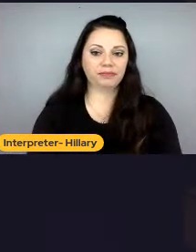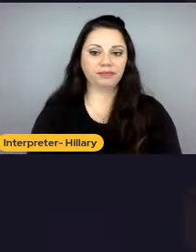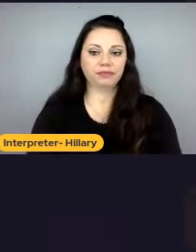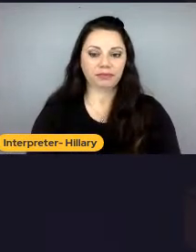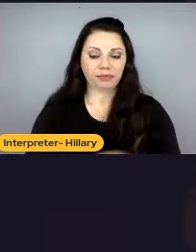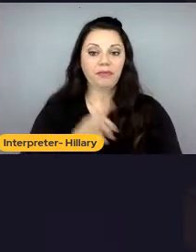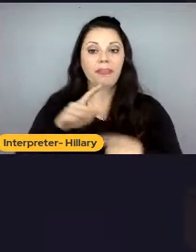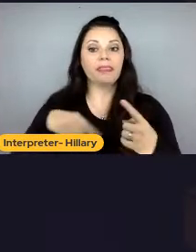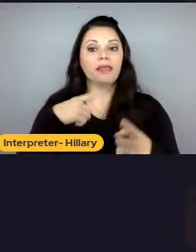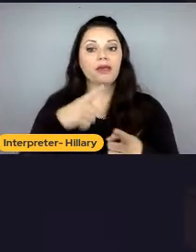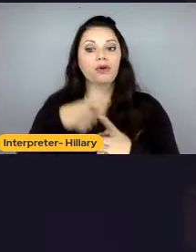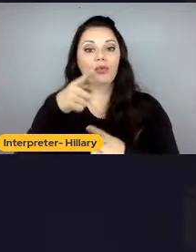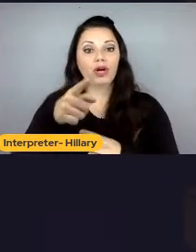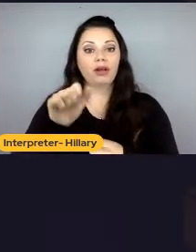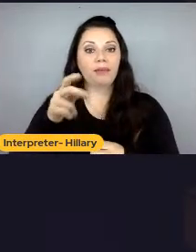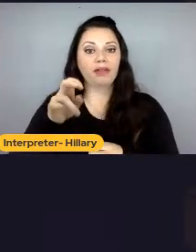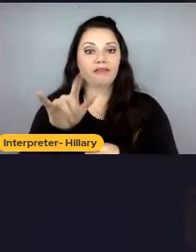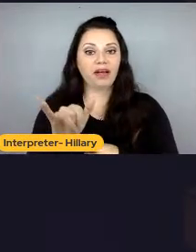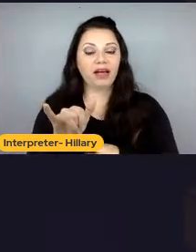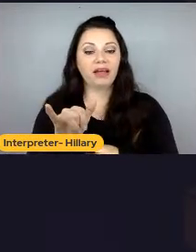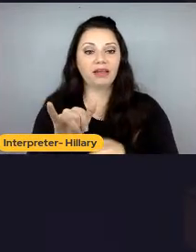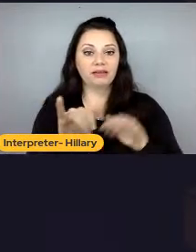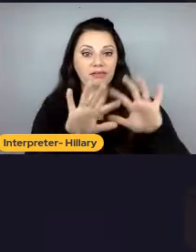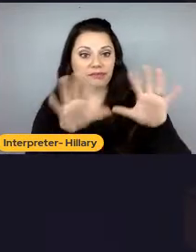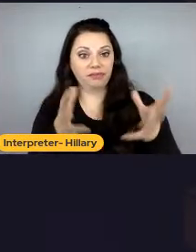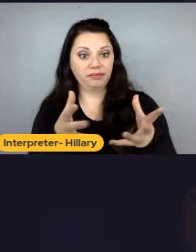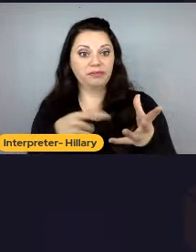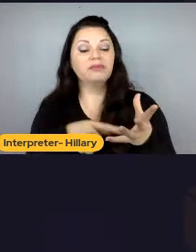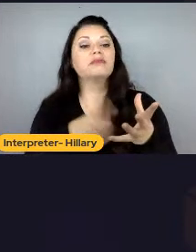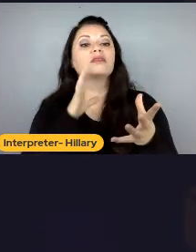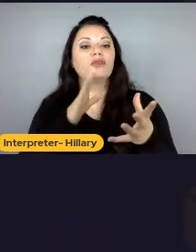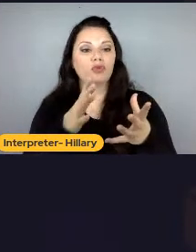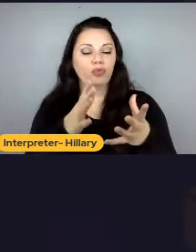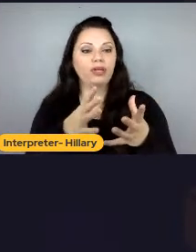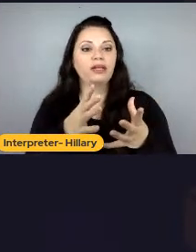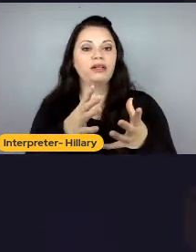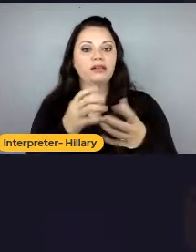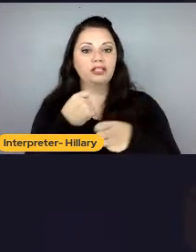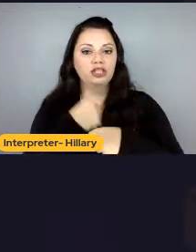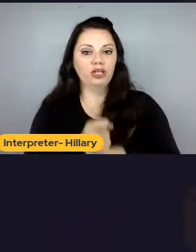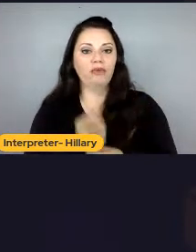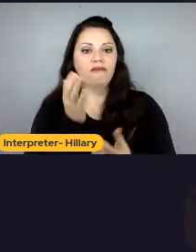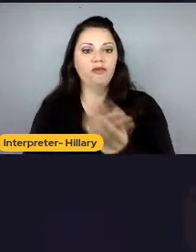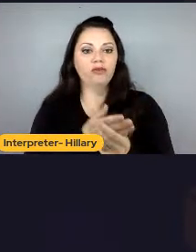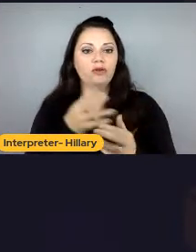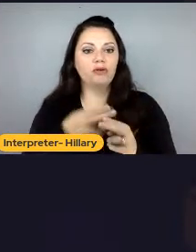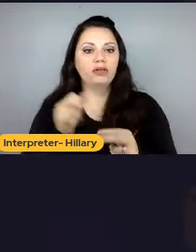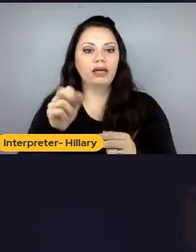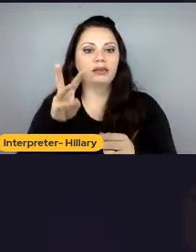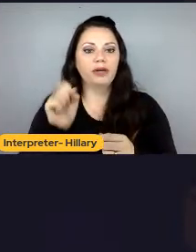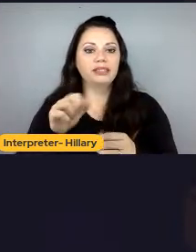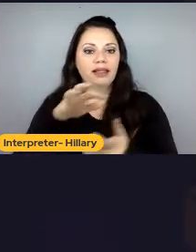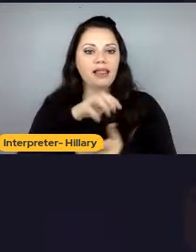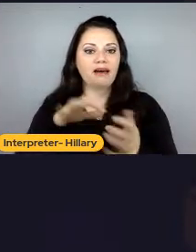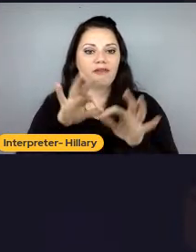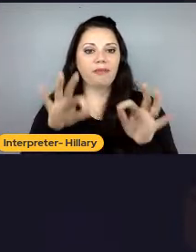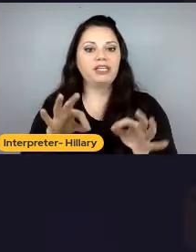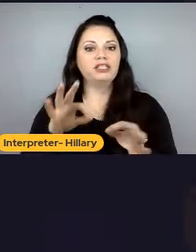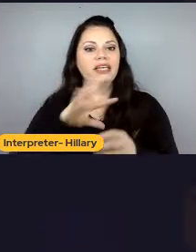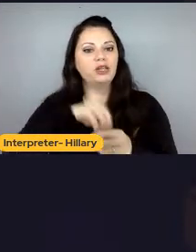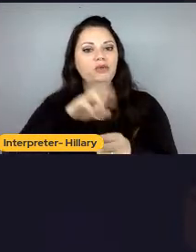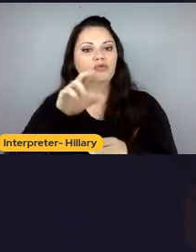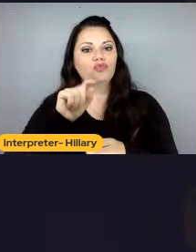And when you run Amplify push, this will generate a folder called AWS CloudFormation containing the root